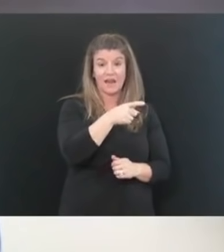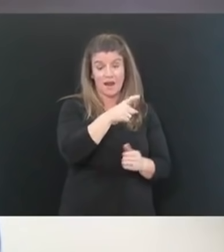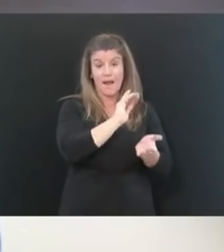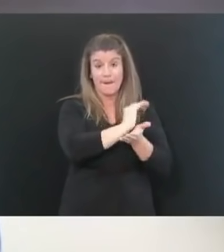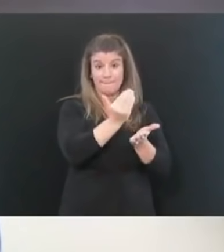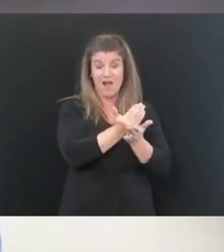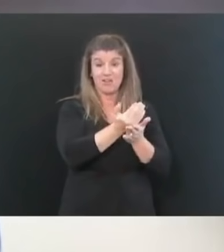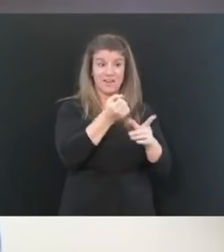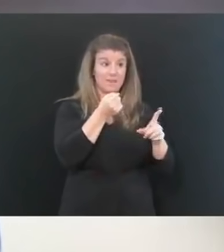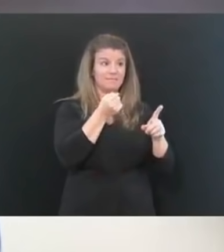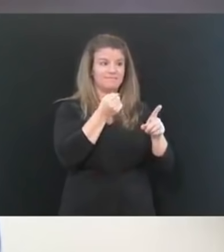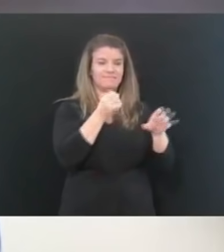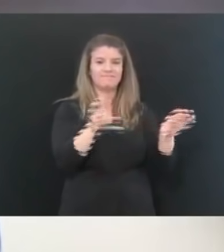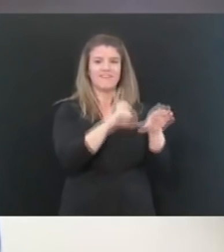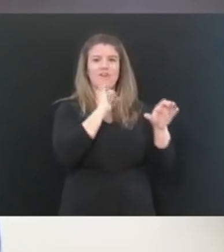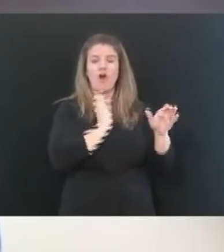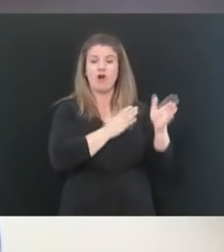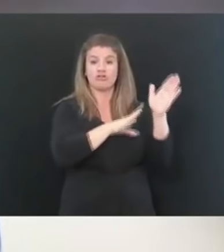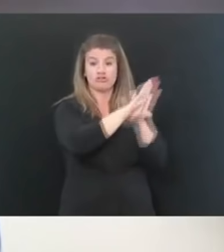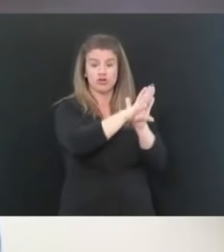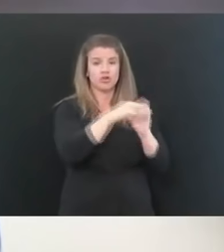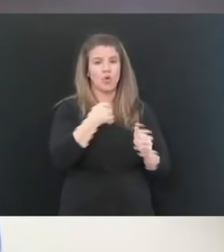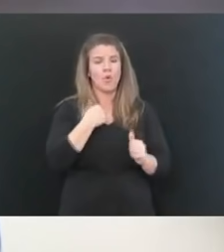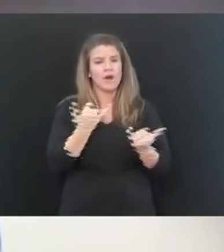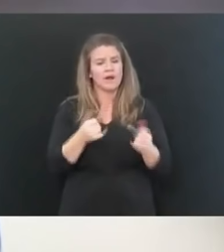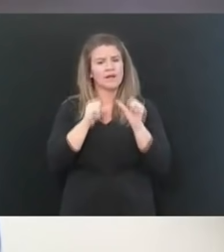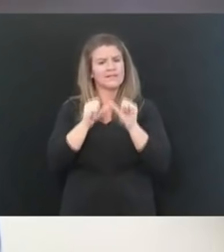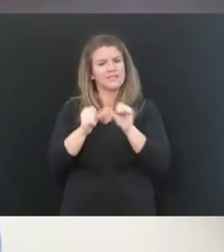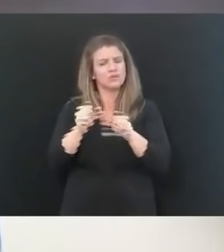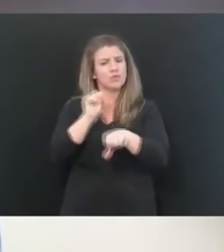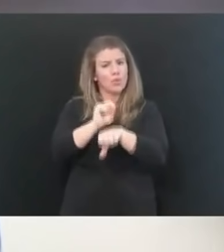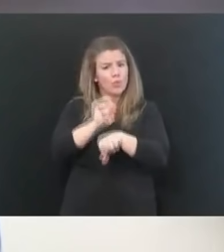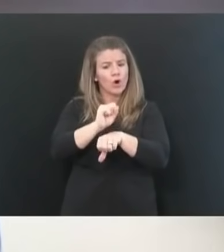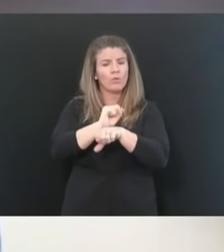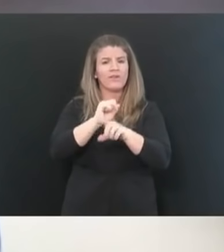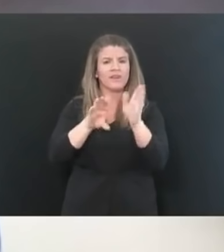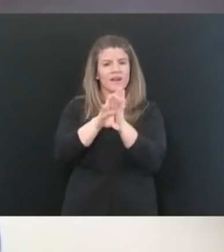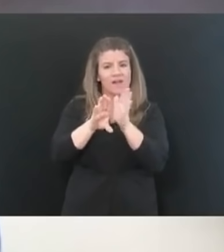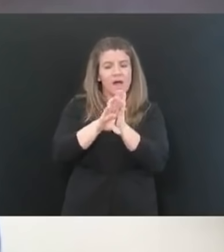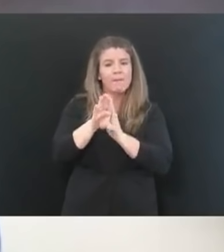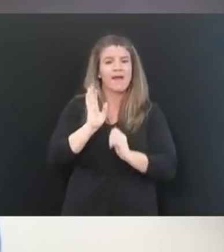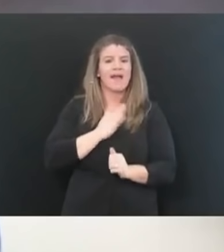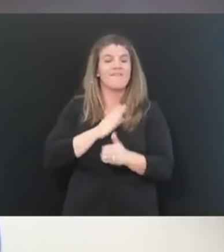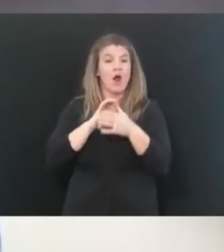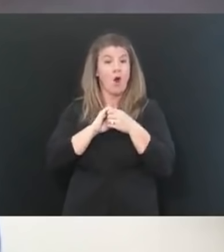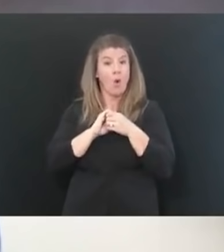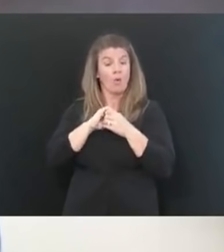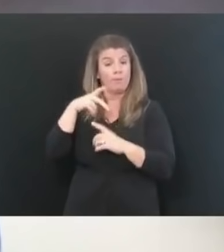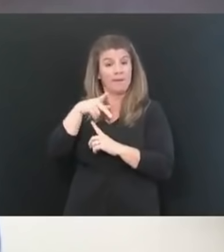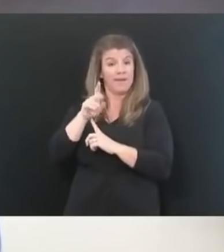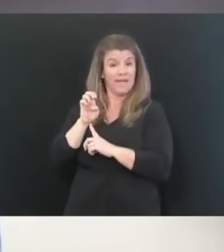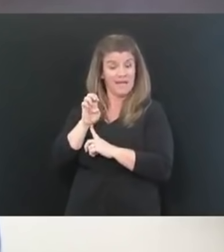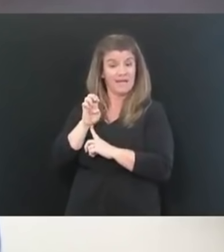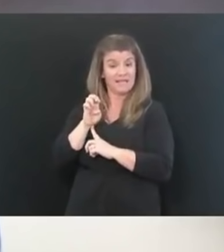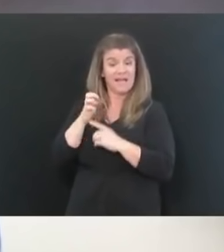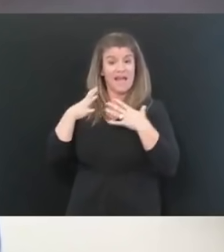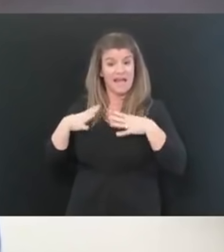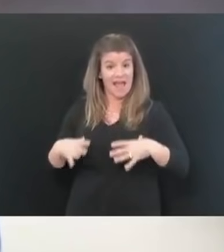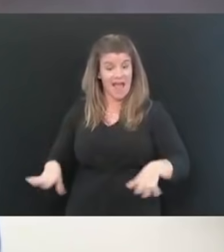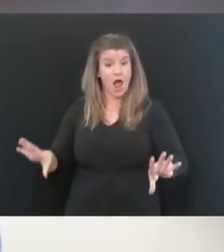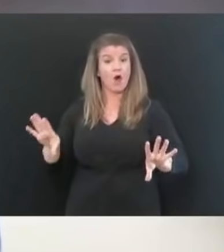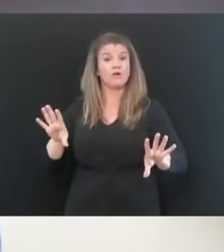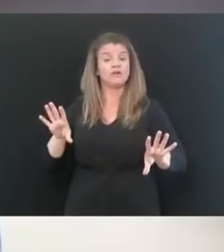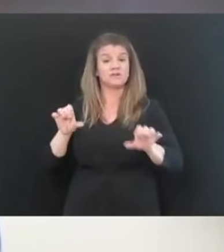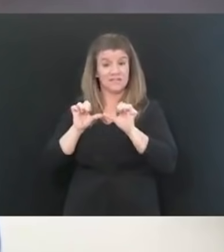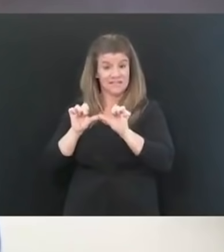a surge. We continue to work with the development of our own PPE. Gowns continue to